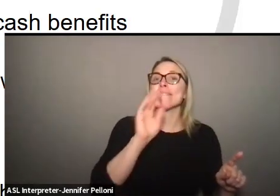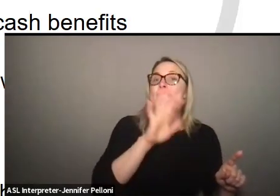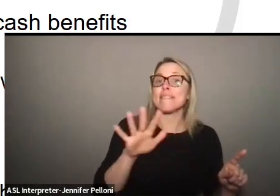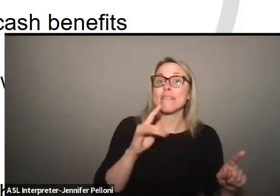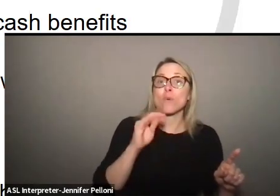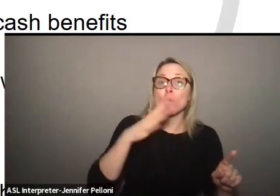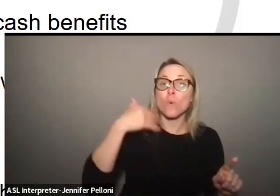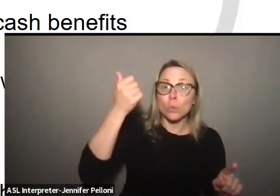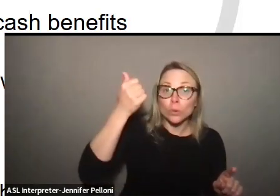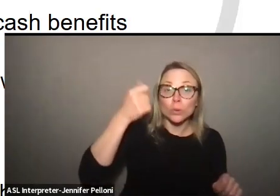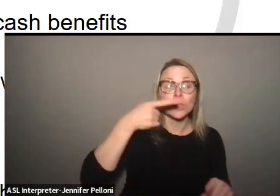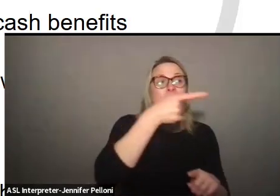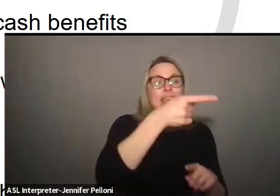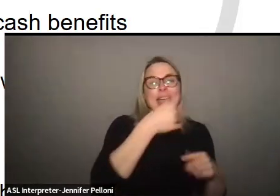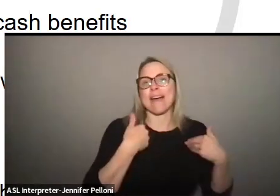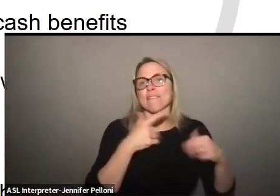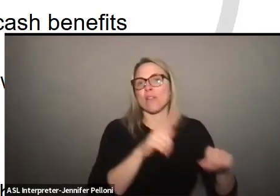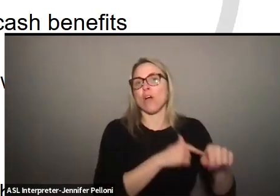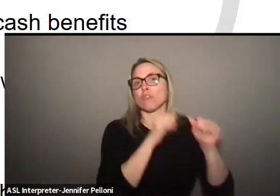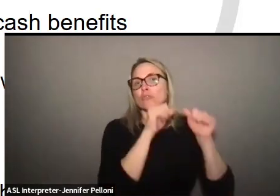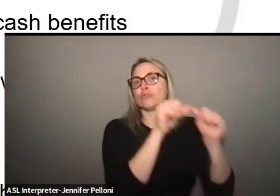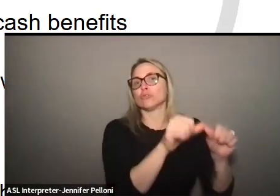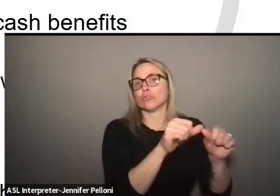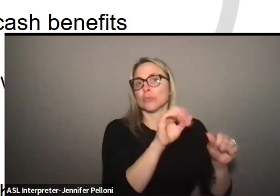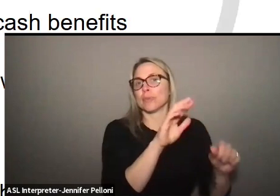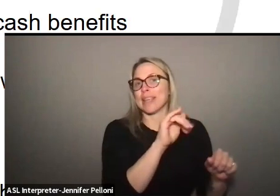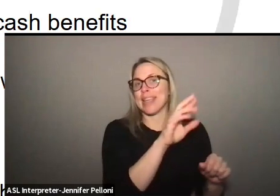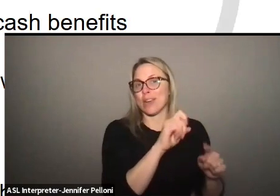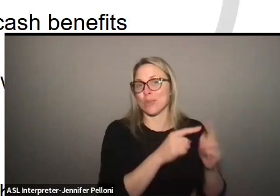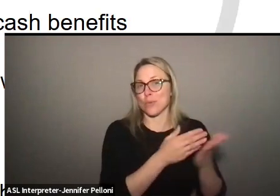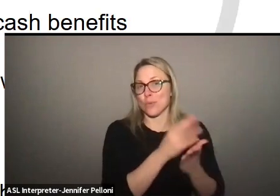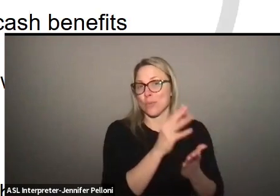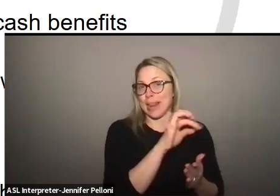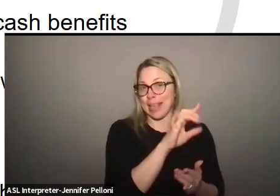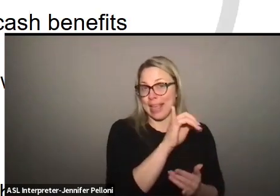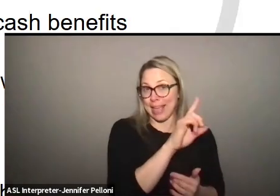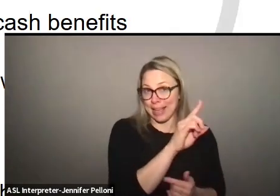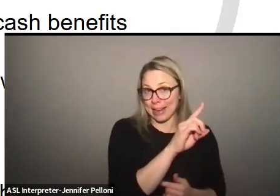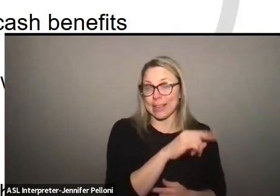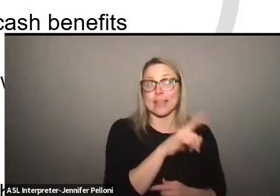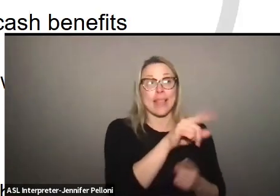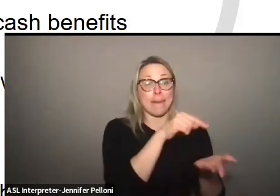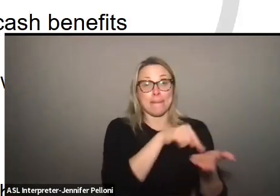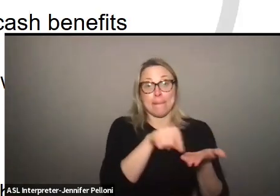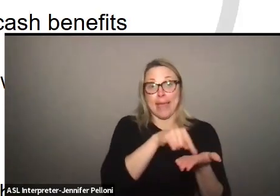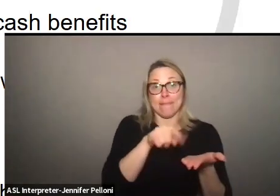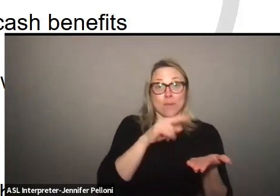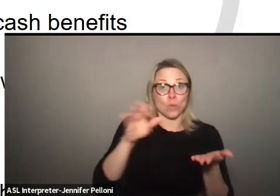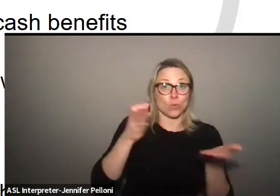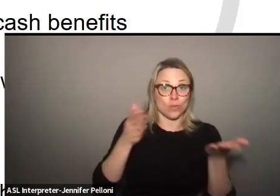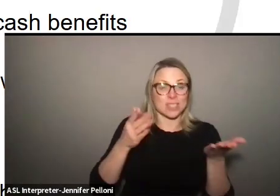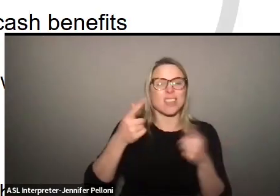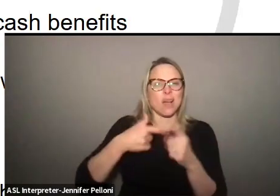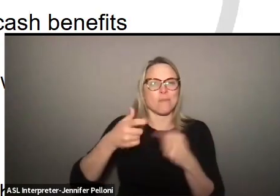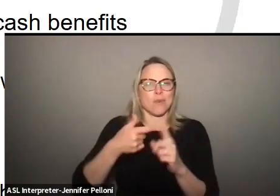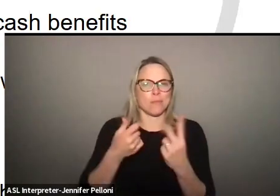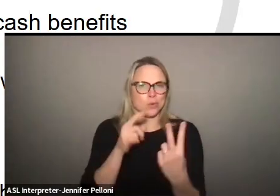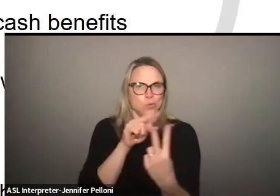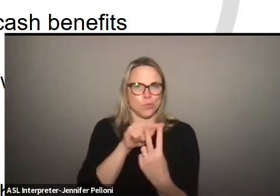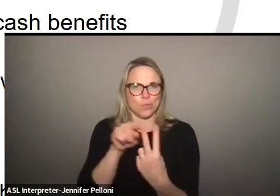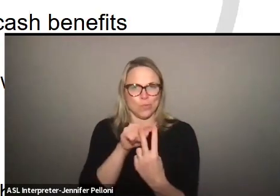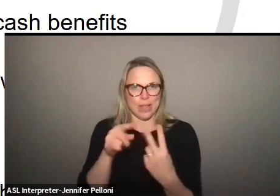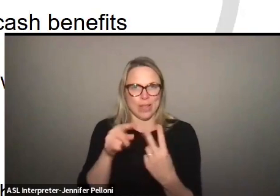they're accessing long-term care through Medicaid. Those funds that pay for these services come from two different